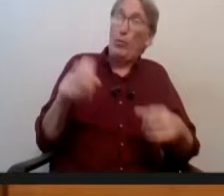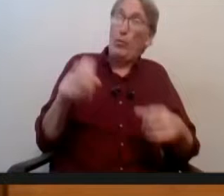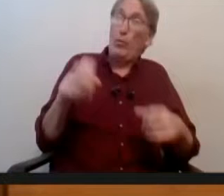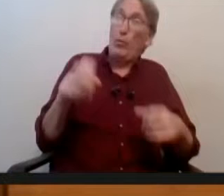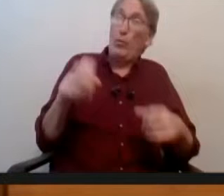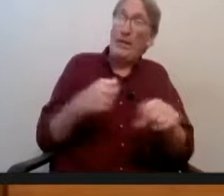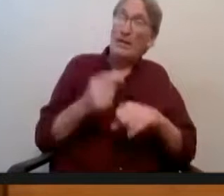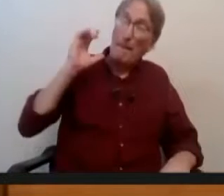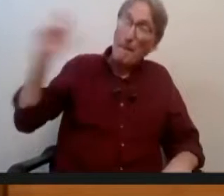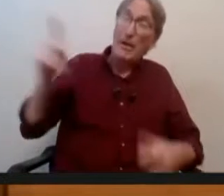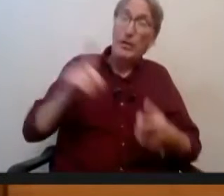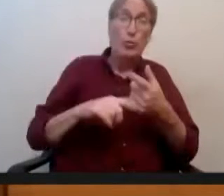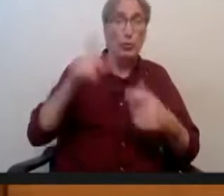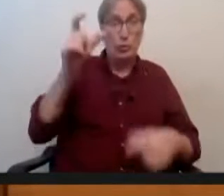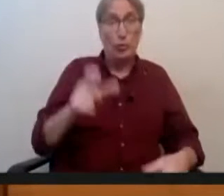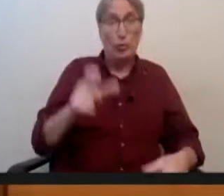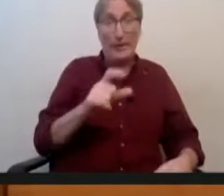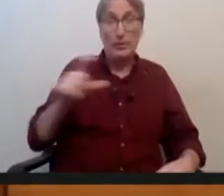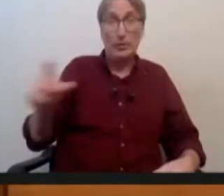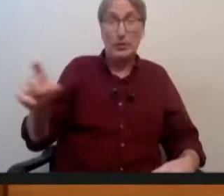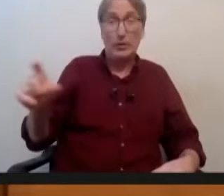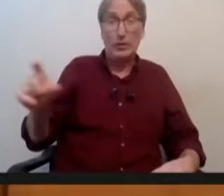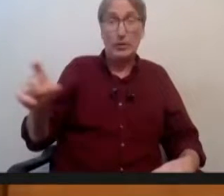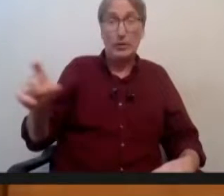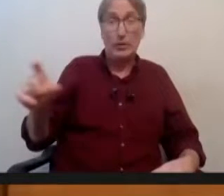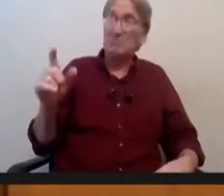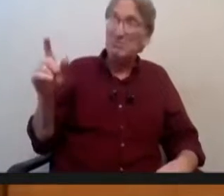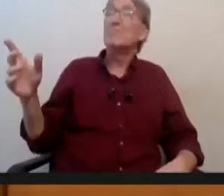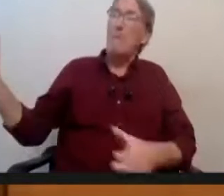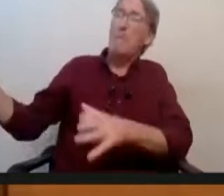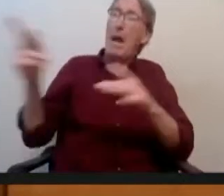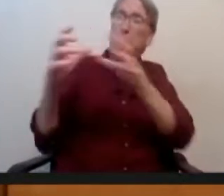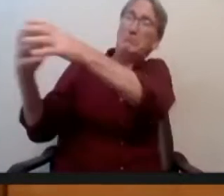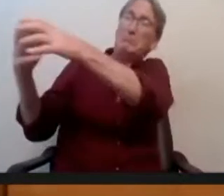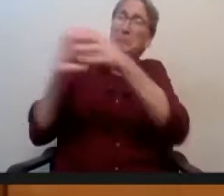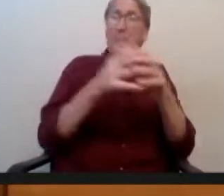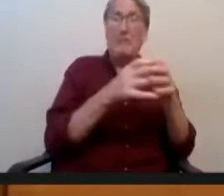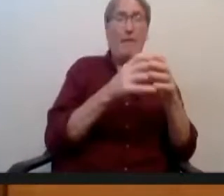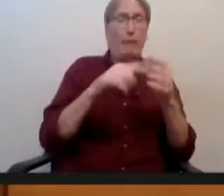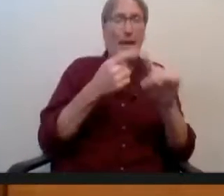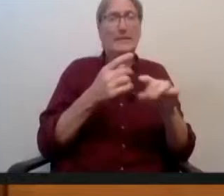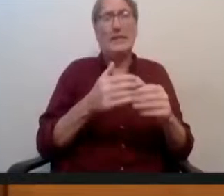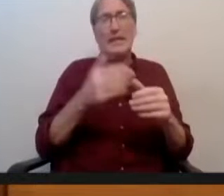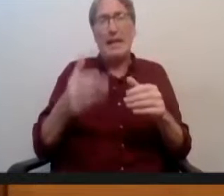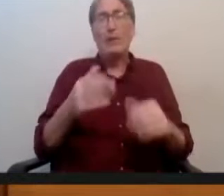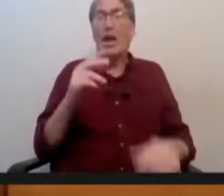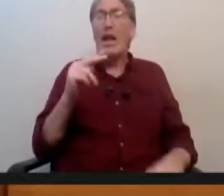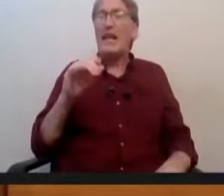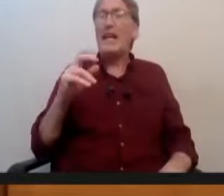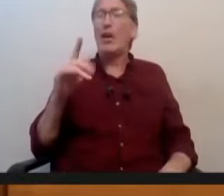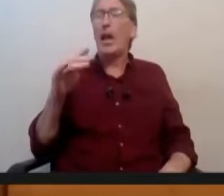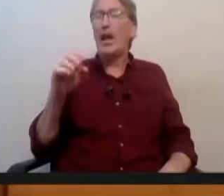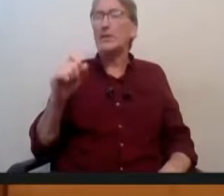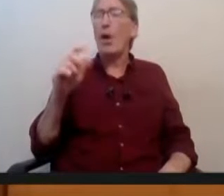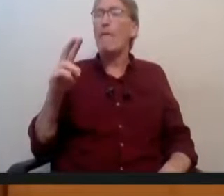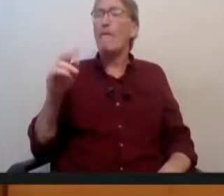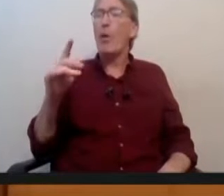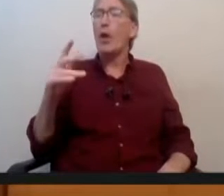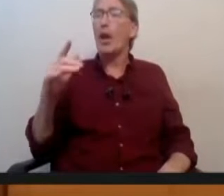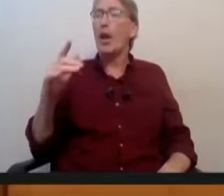family members to join him. They included Nicholas Vogelty Sr.